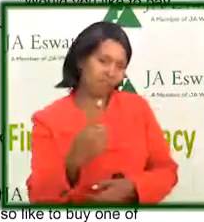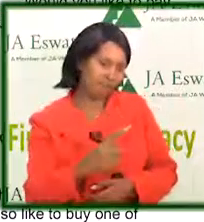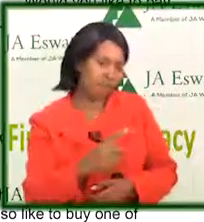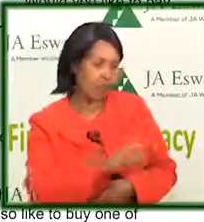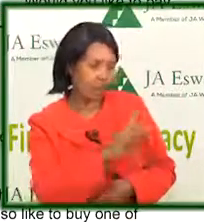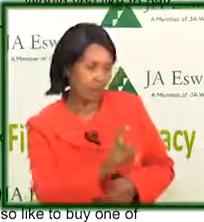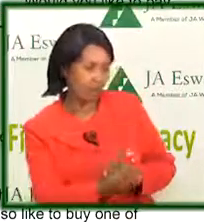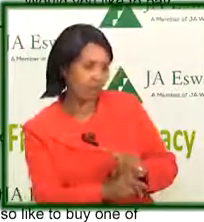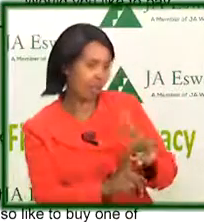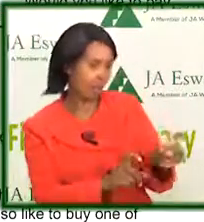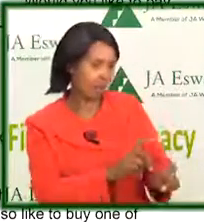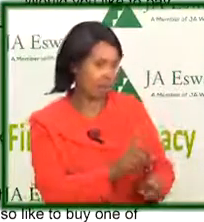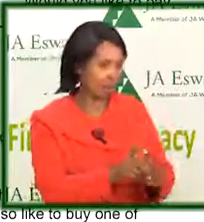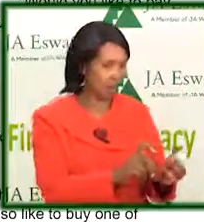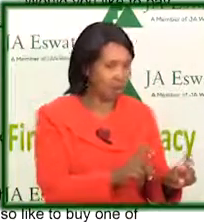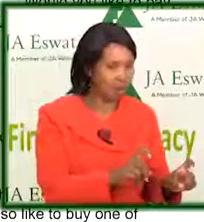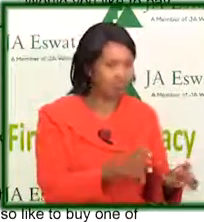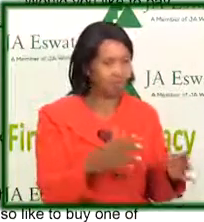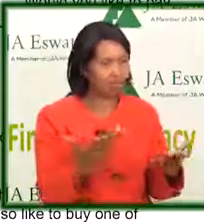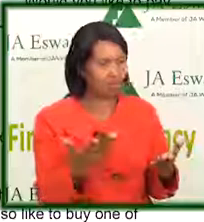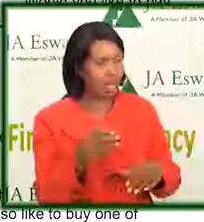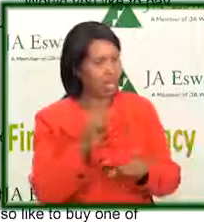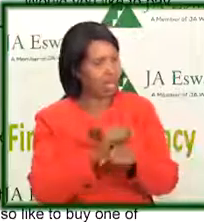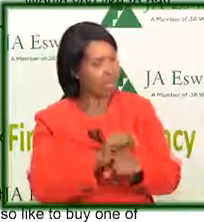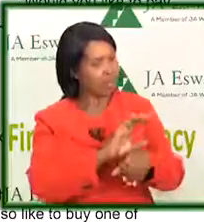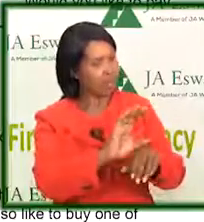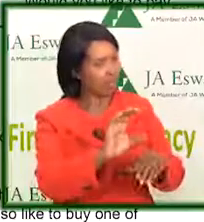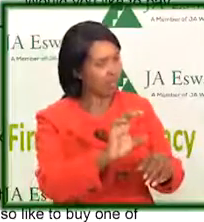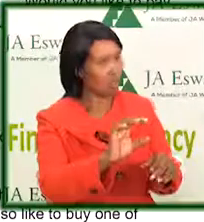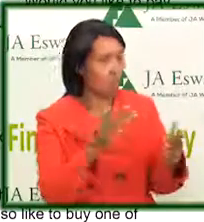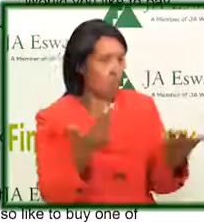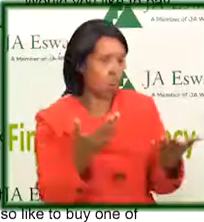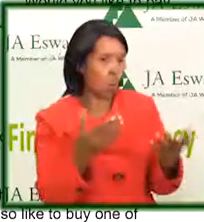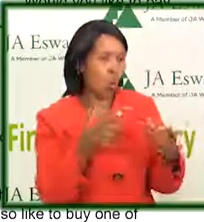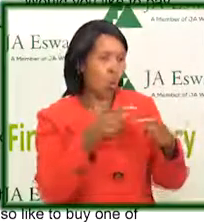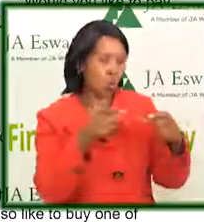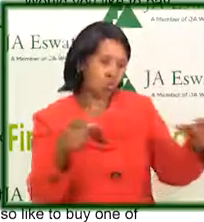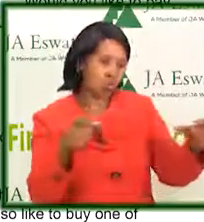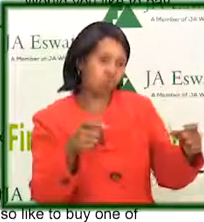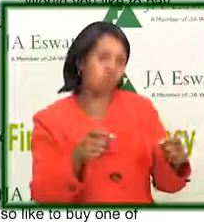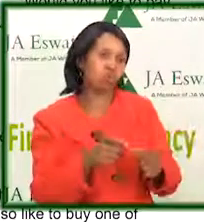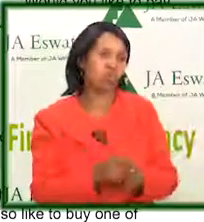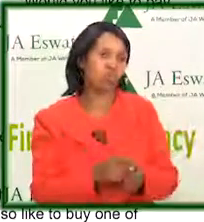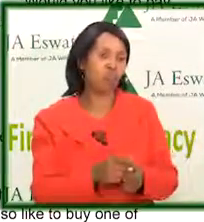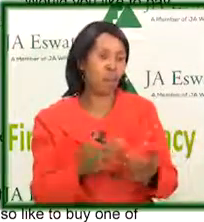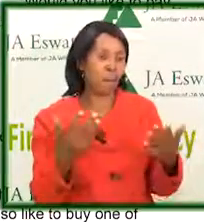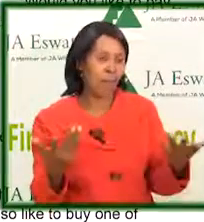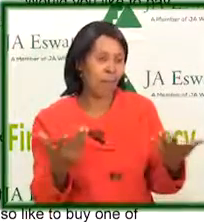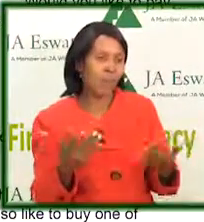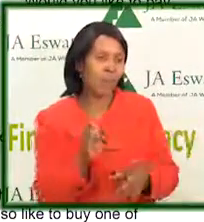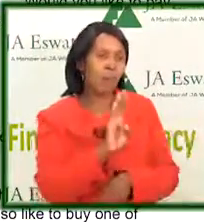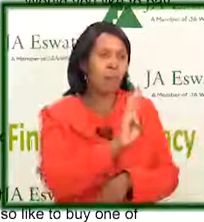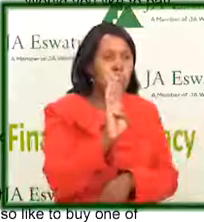pay with cash or a check? Or would you like the red one or the blue one? What size would you